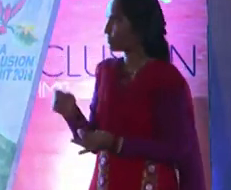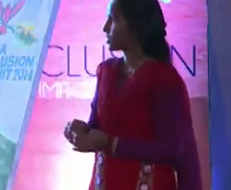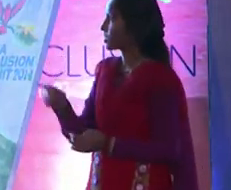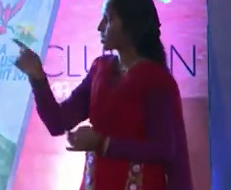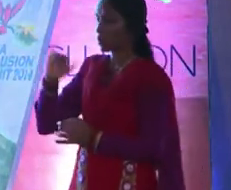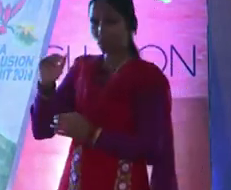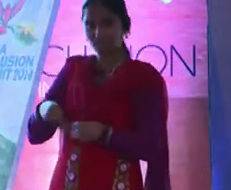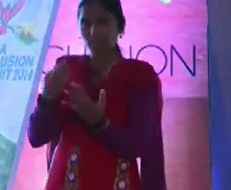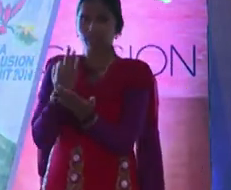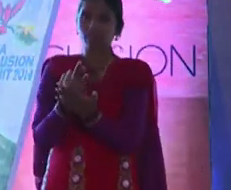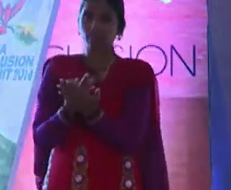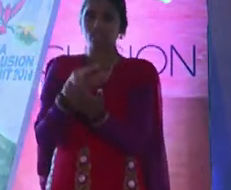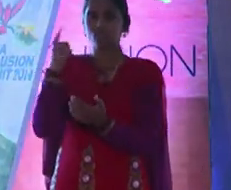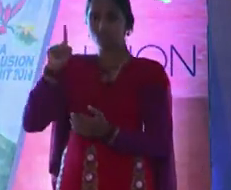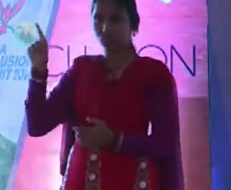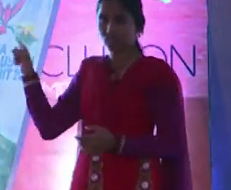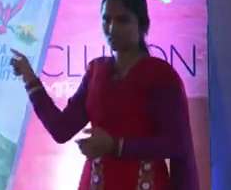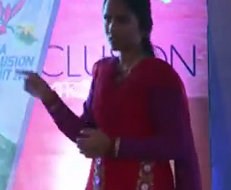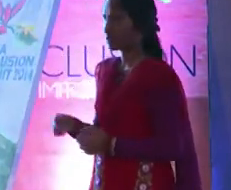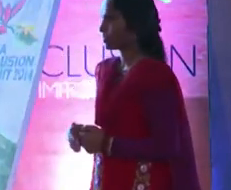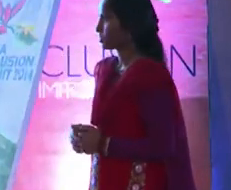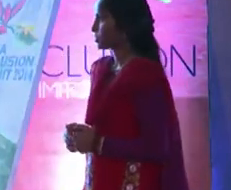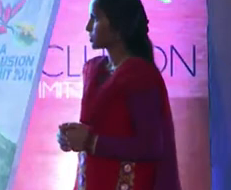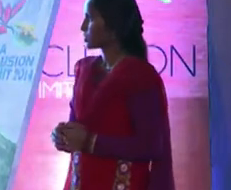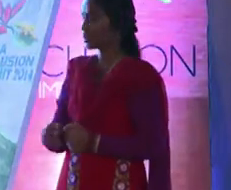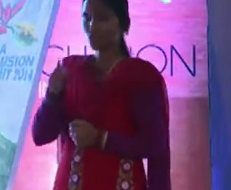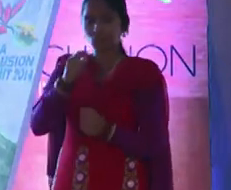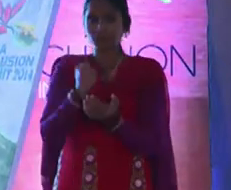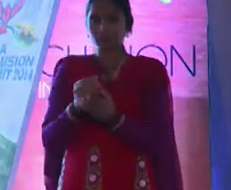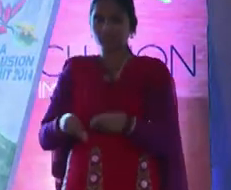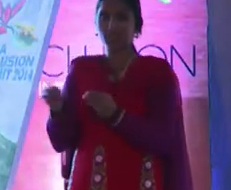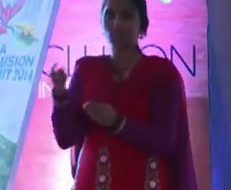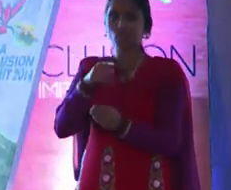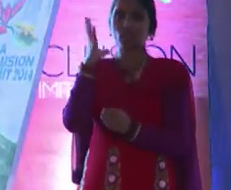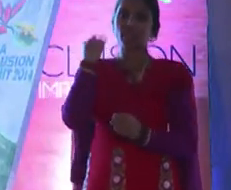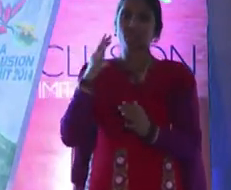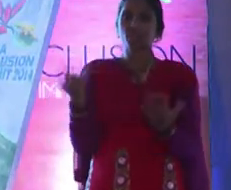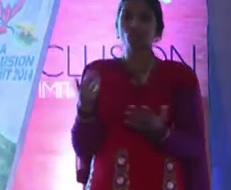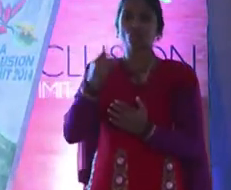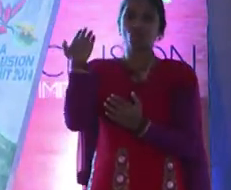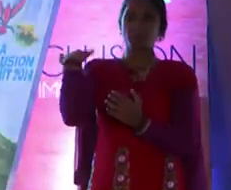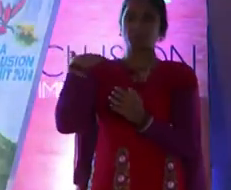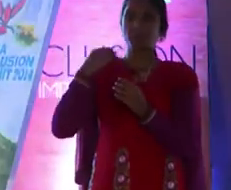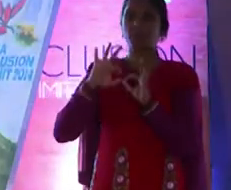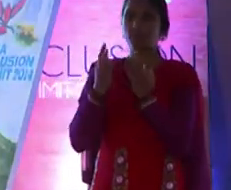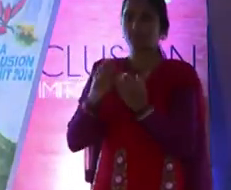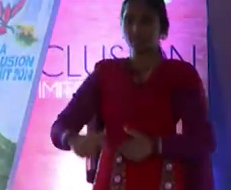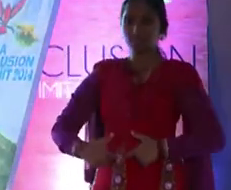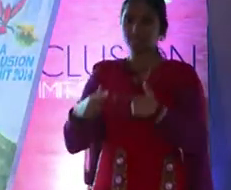awareness generation. It is you who have to come forth with your experience and your background to help us. There is another